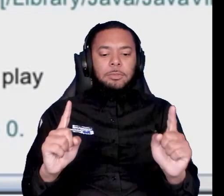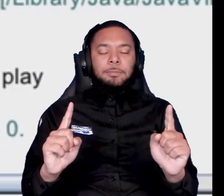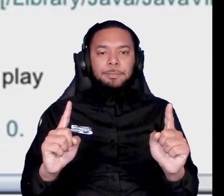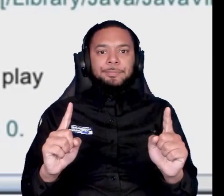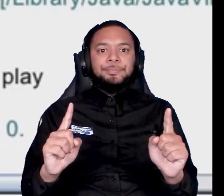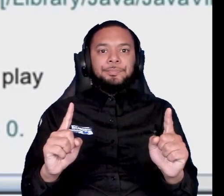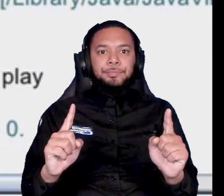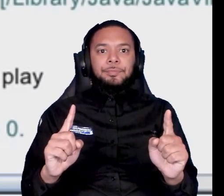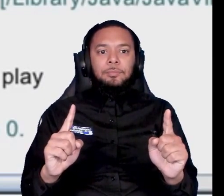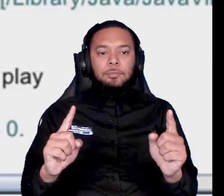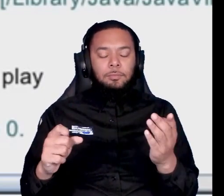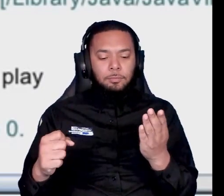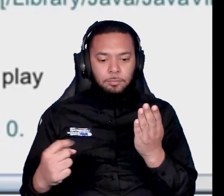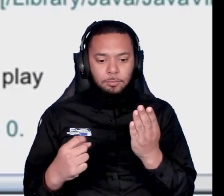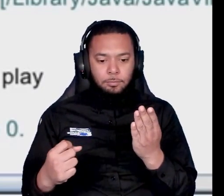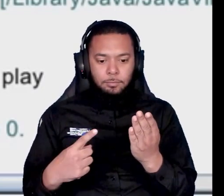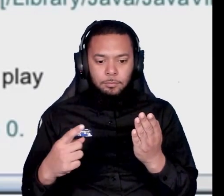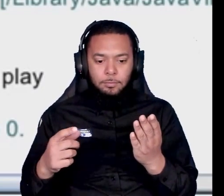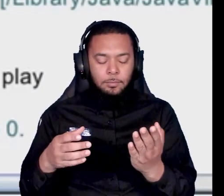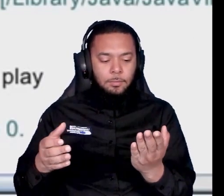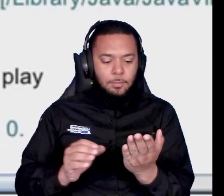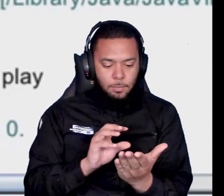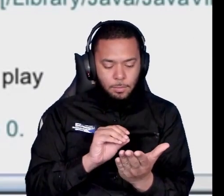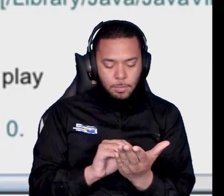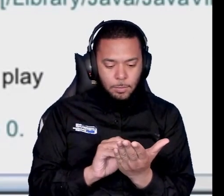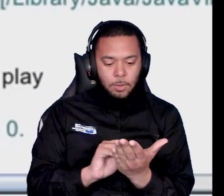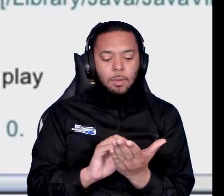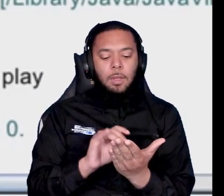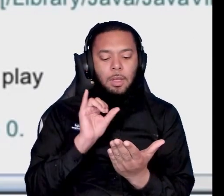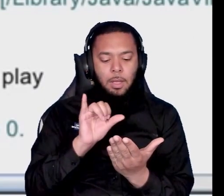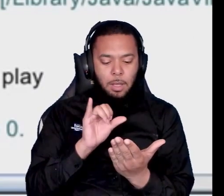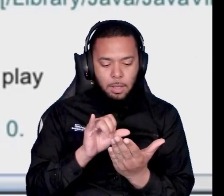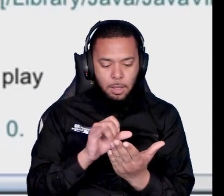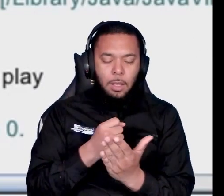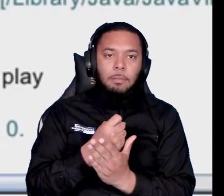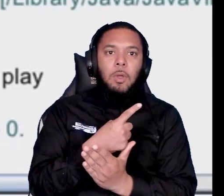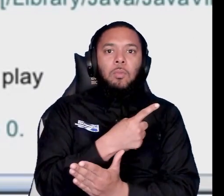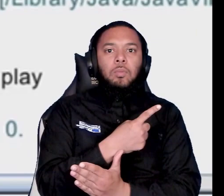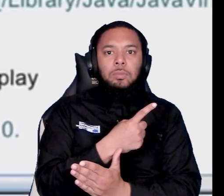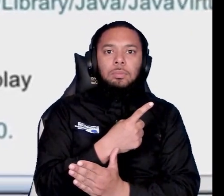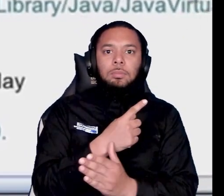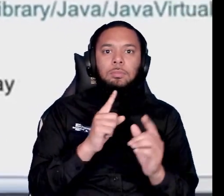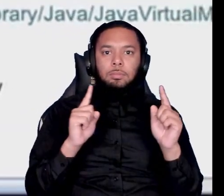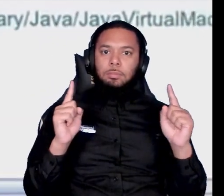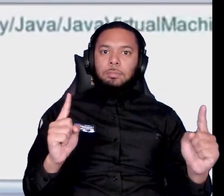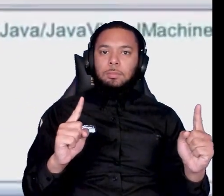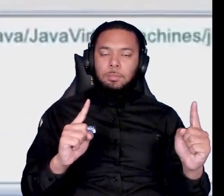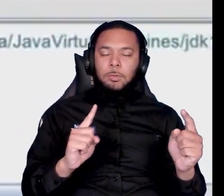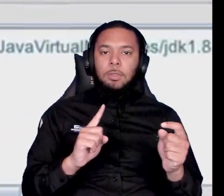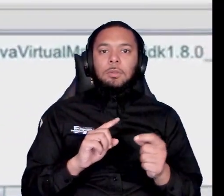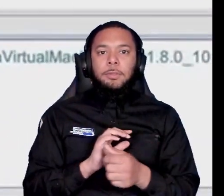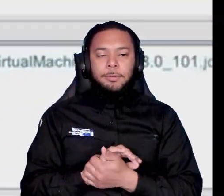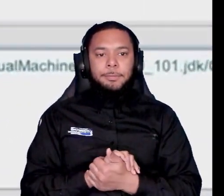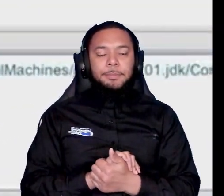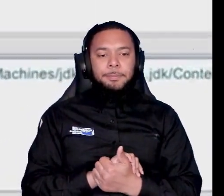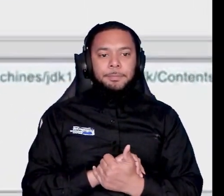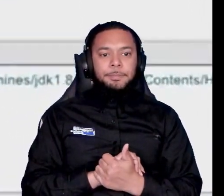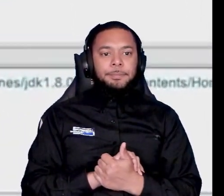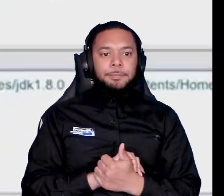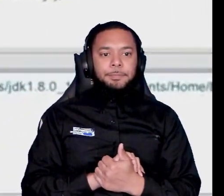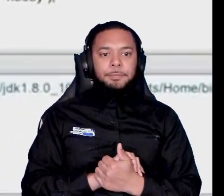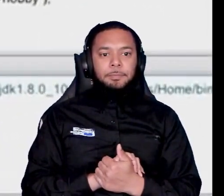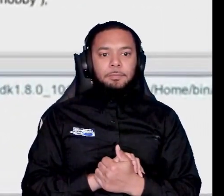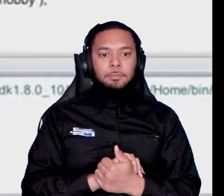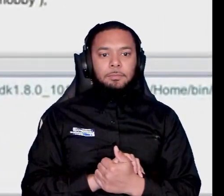here in the terminal section, it took this whole line, including the space. It read it in and it placed it